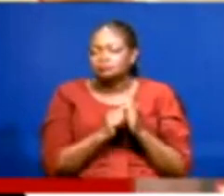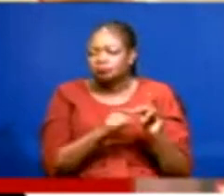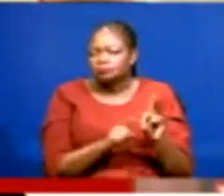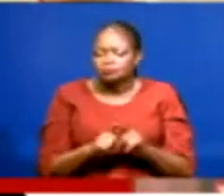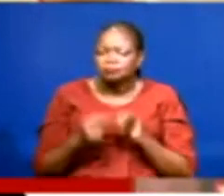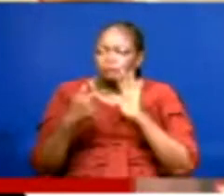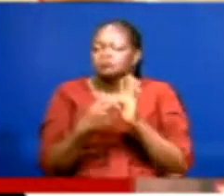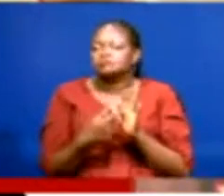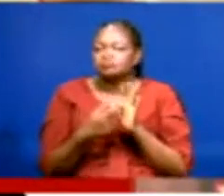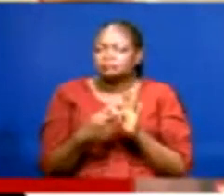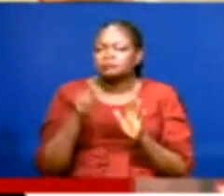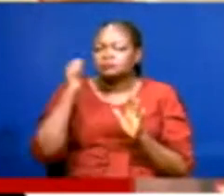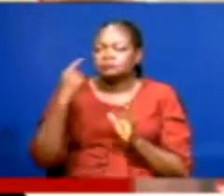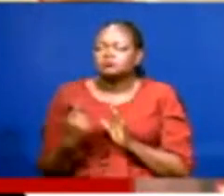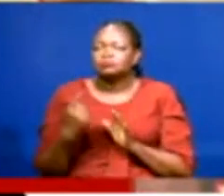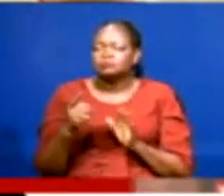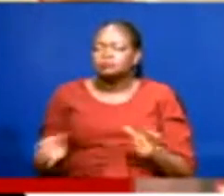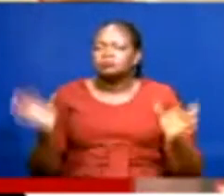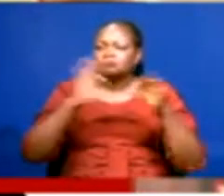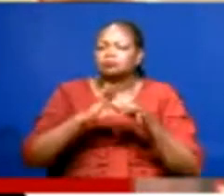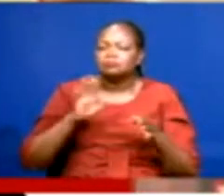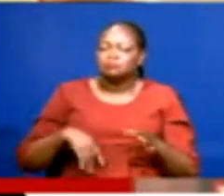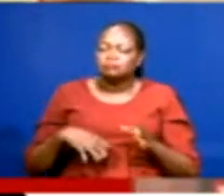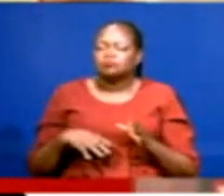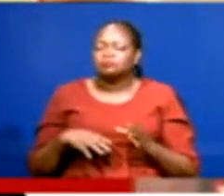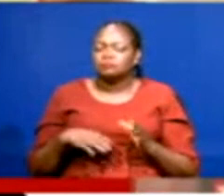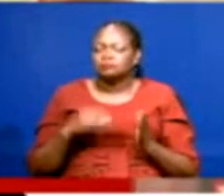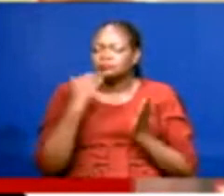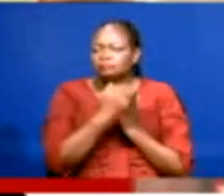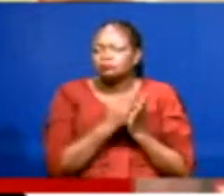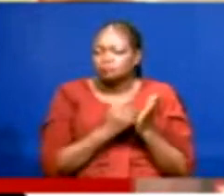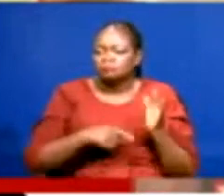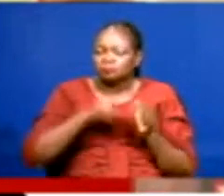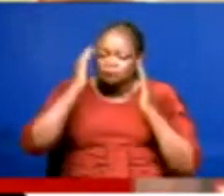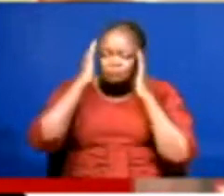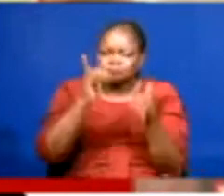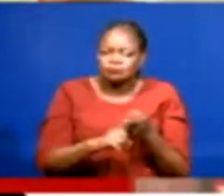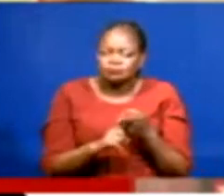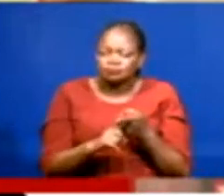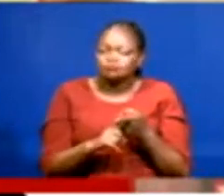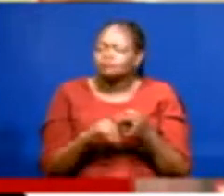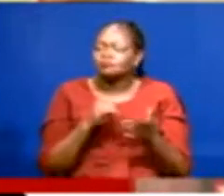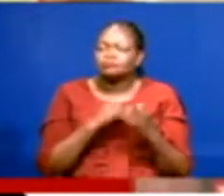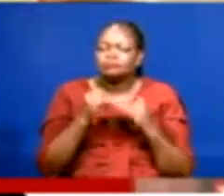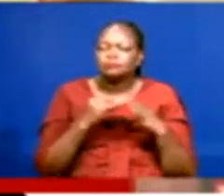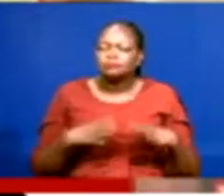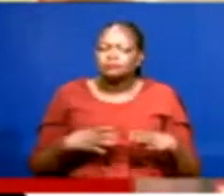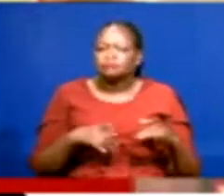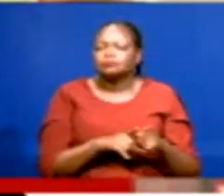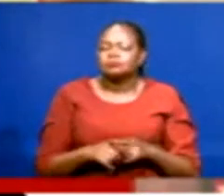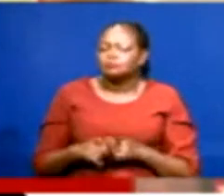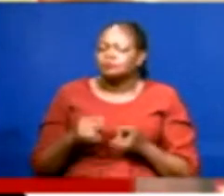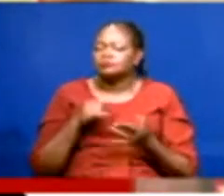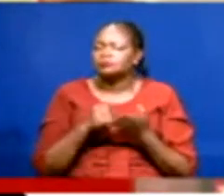envisioned in the Kenya Kwanza Alliance Women Charter. We are committed to leave no one behind as we engage